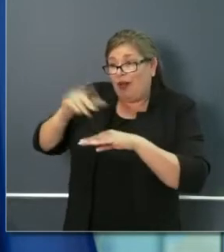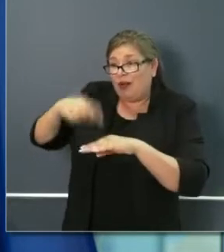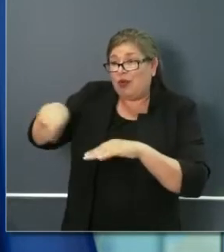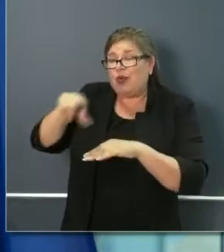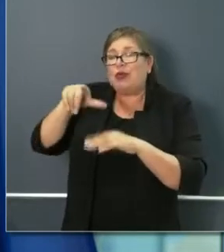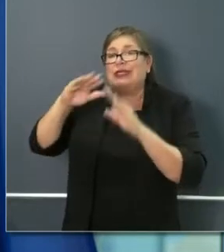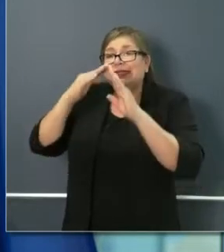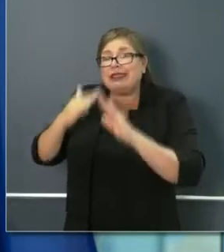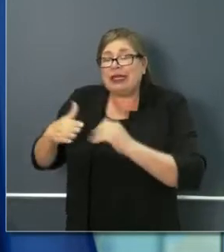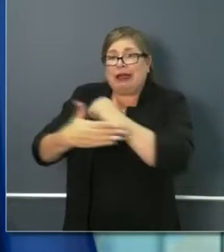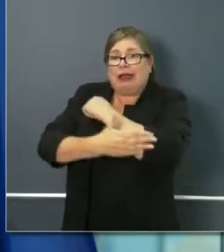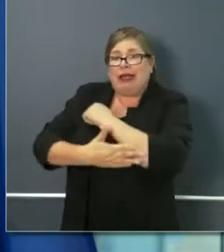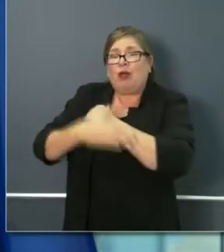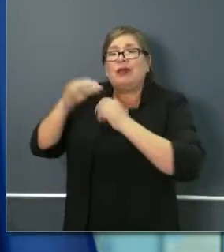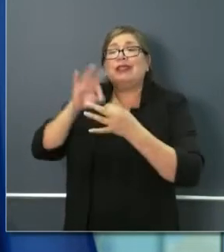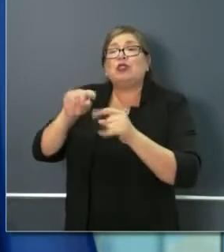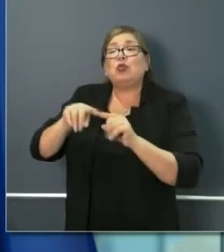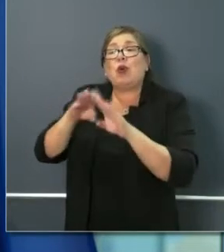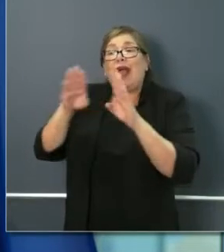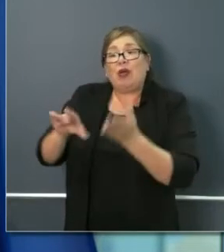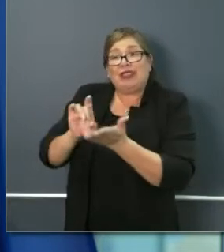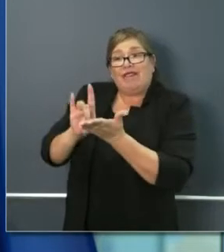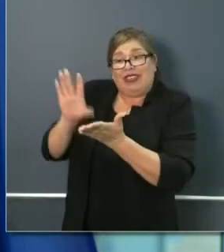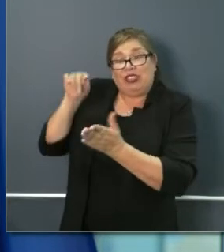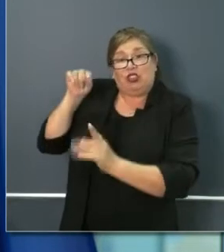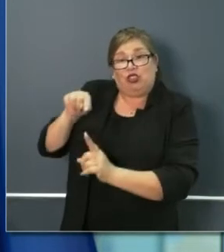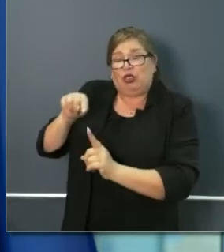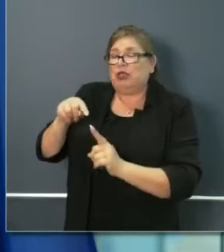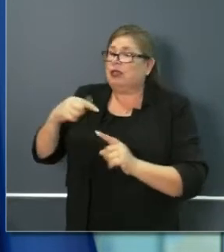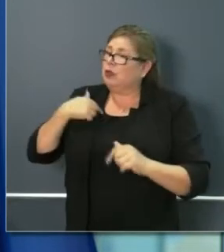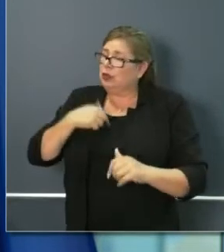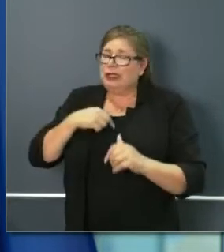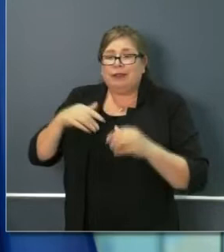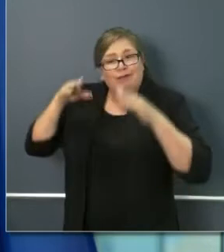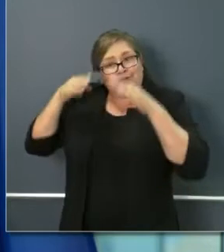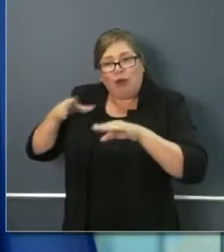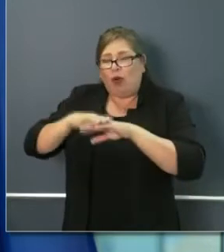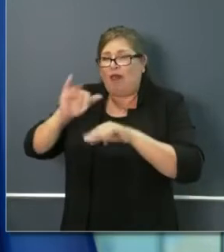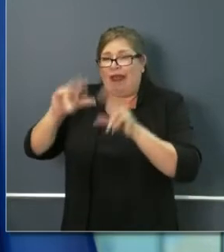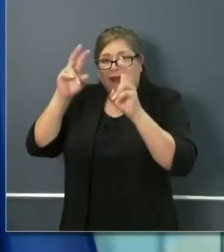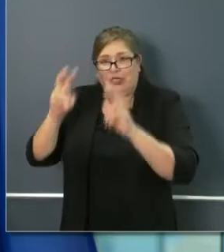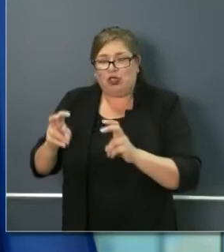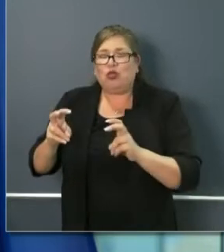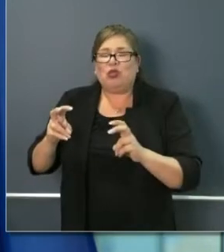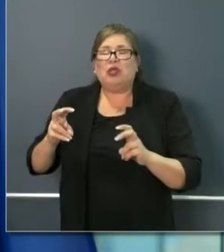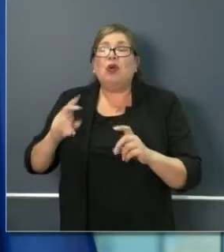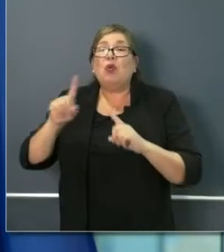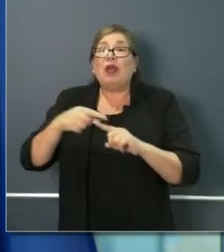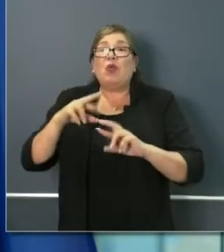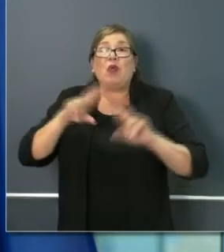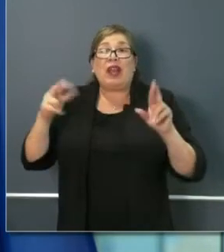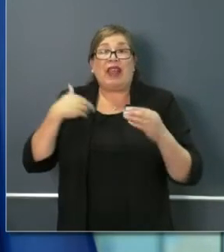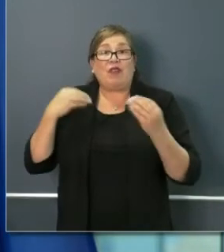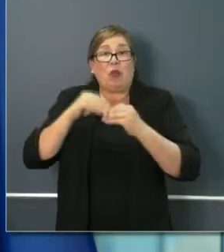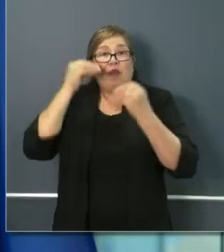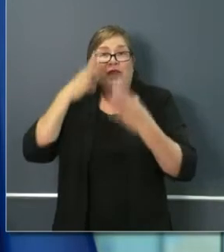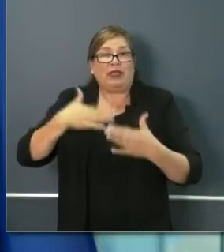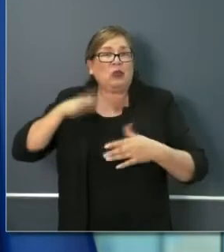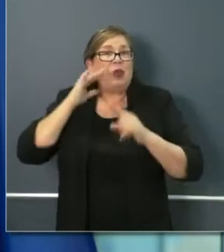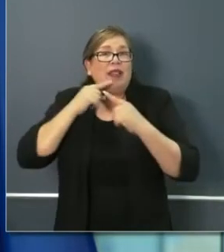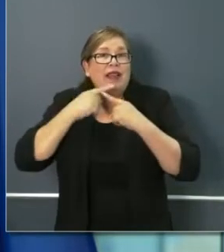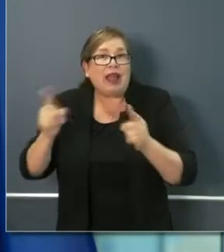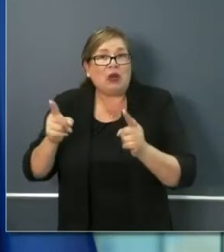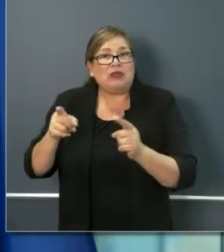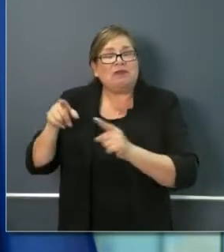work on that, as I've mentioned in the last few press conferences. More on that when we're ready to announce. But no, the small